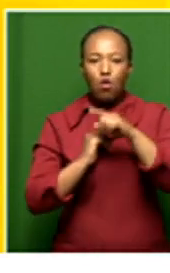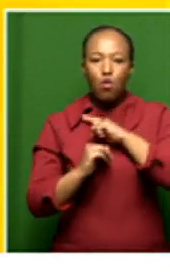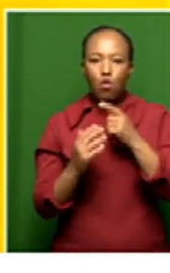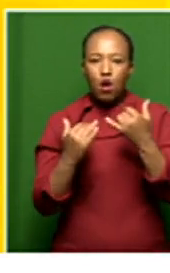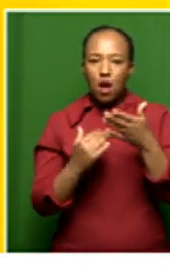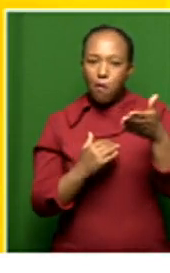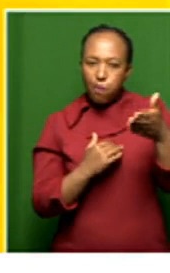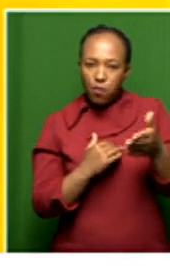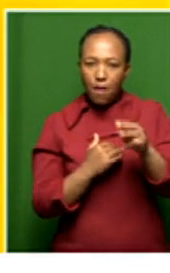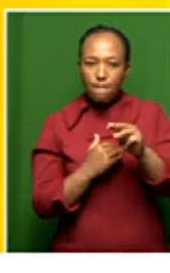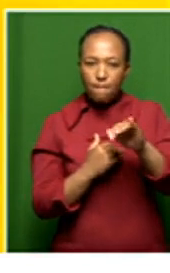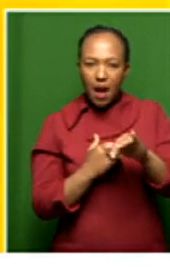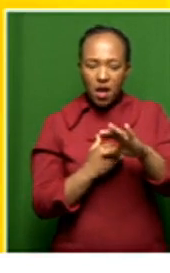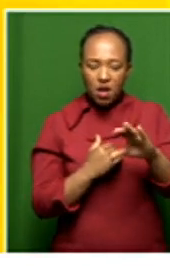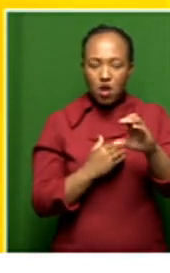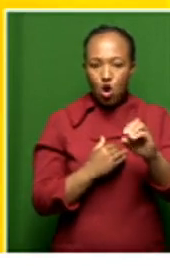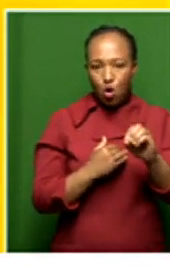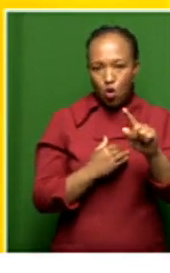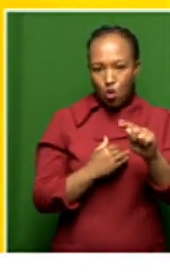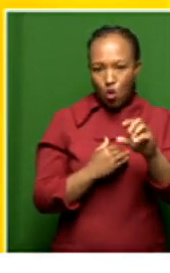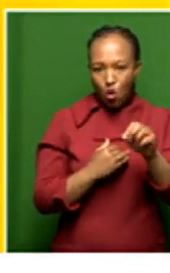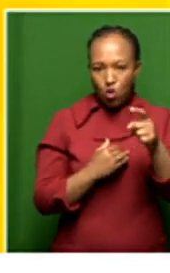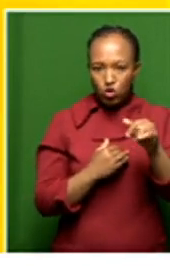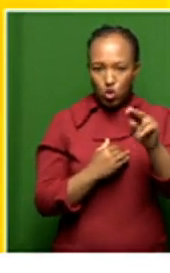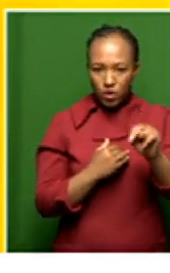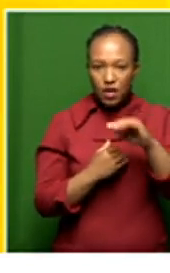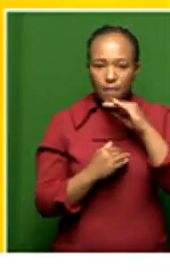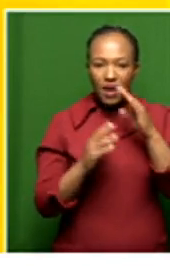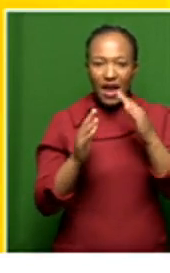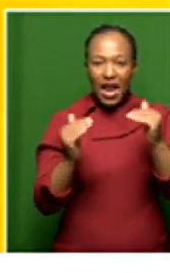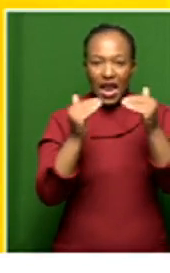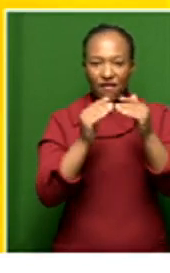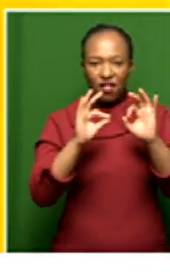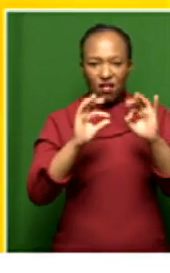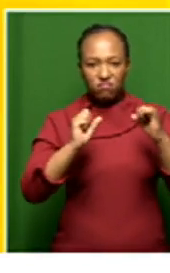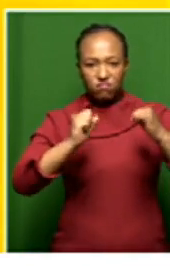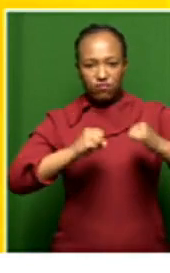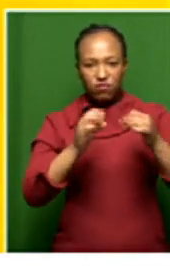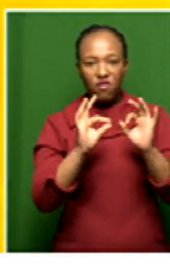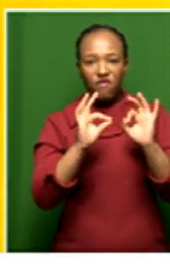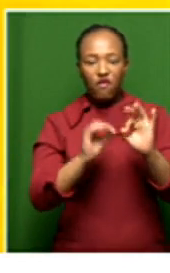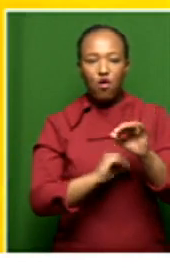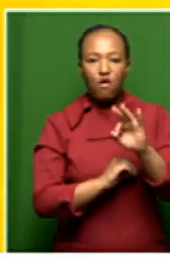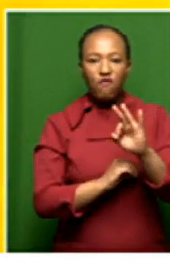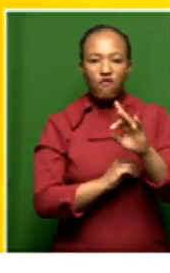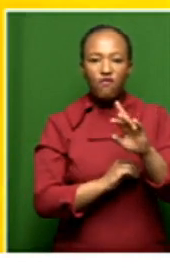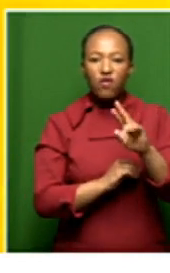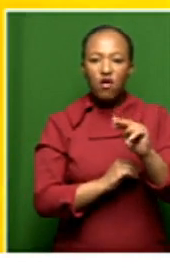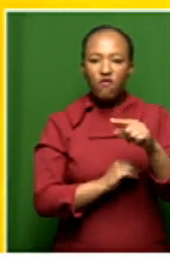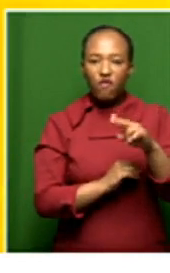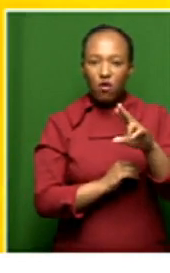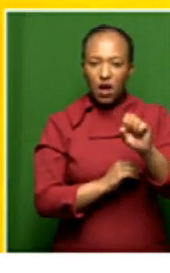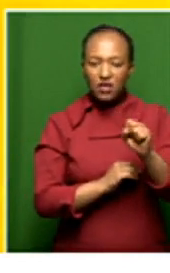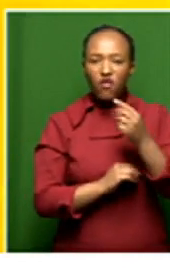presence of a mycotoxin, which is exceeding levels that are above permitted tolerance for fungus-produced toxins